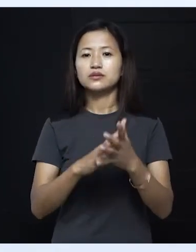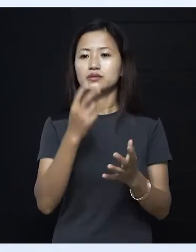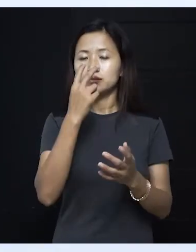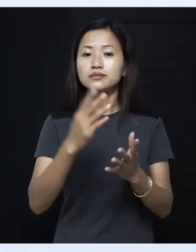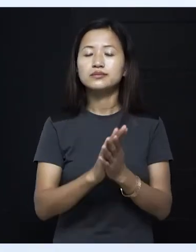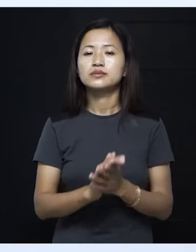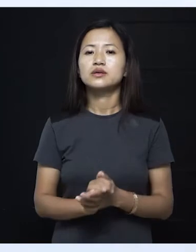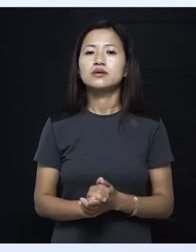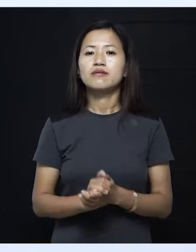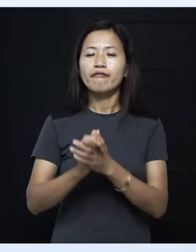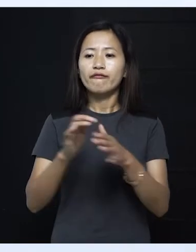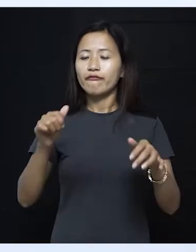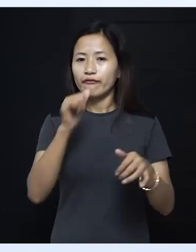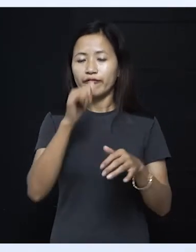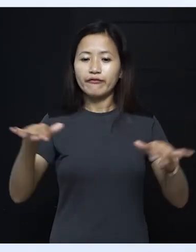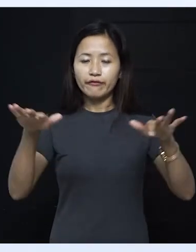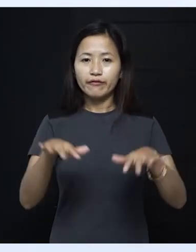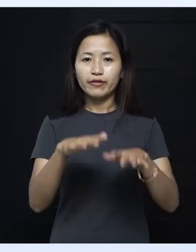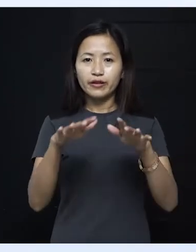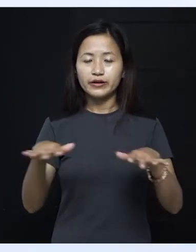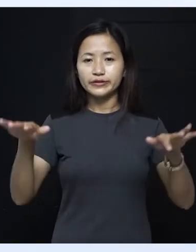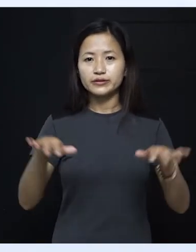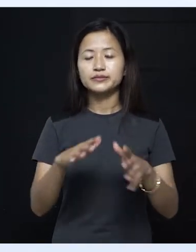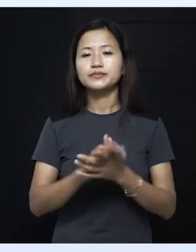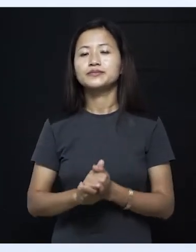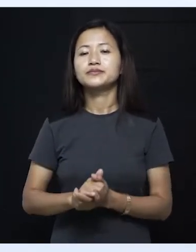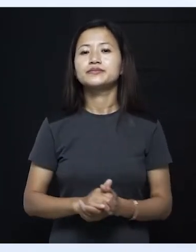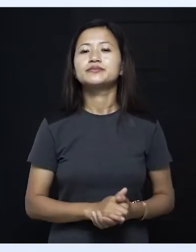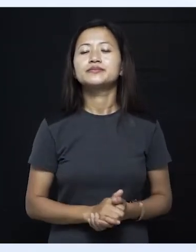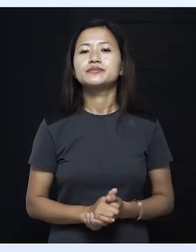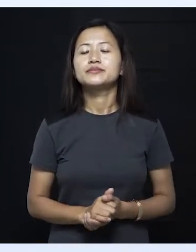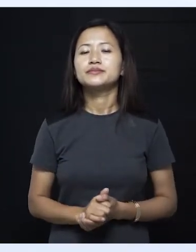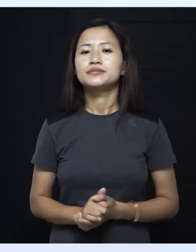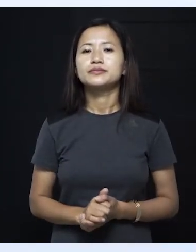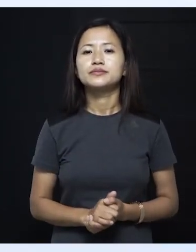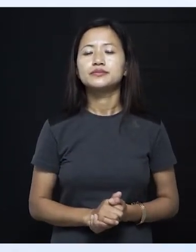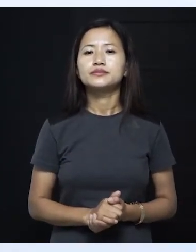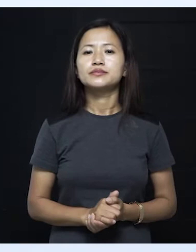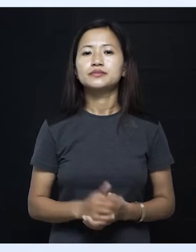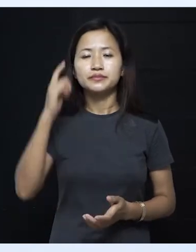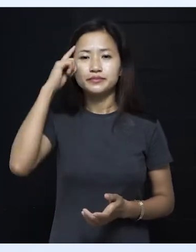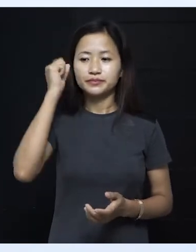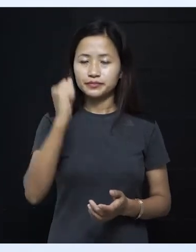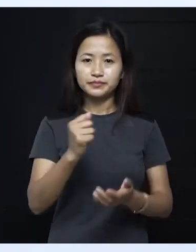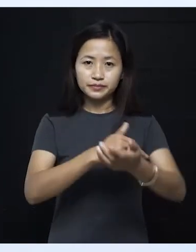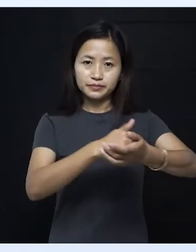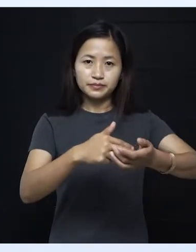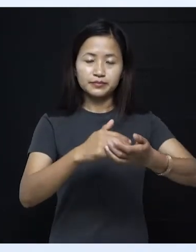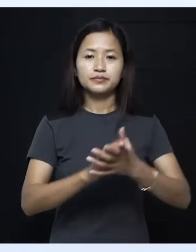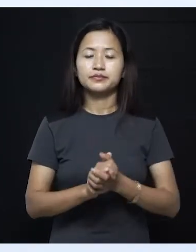White Revolution is also called as the Operation Flood. So please remember the